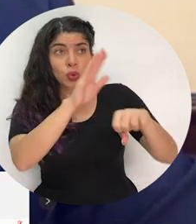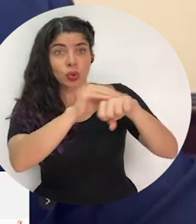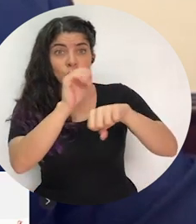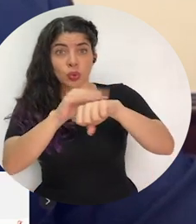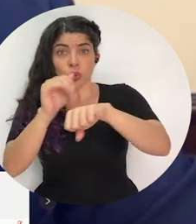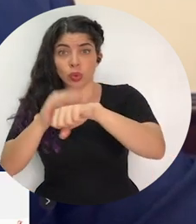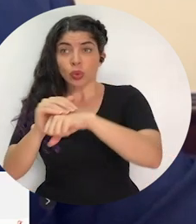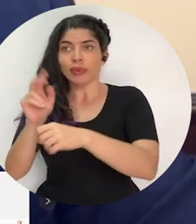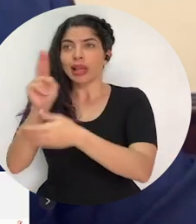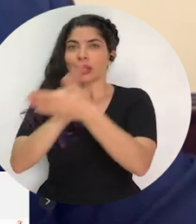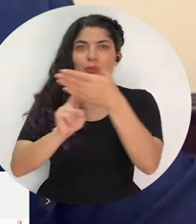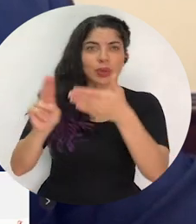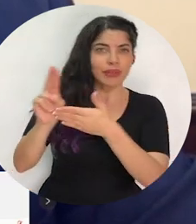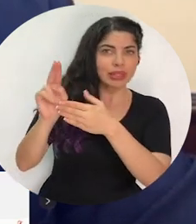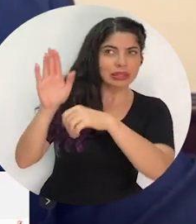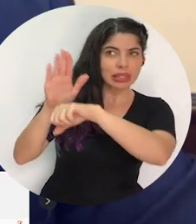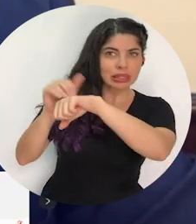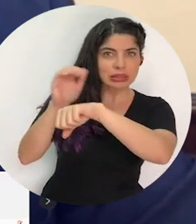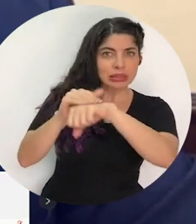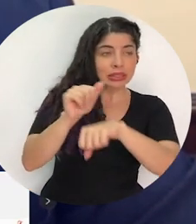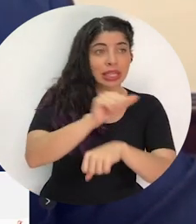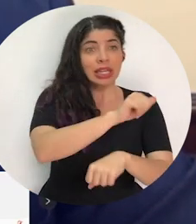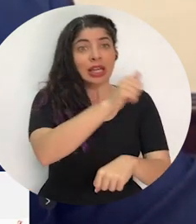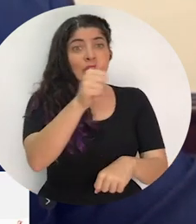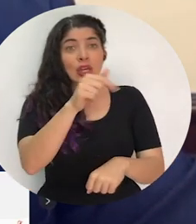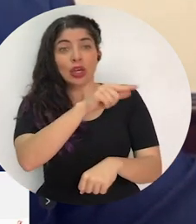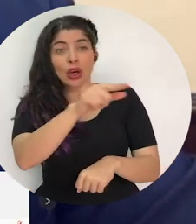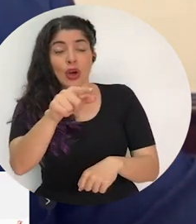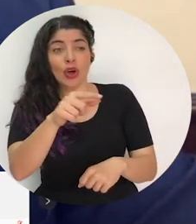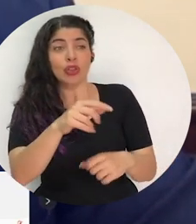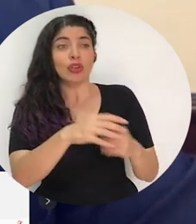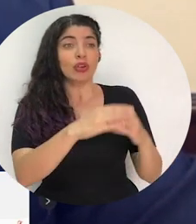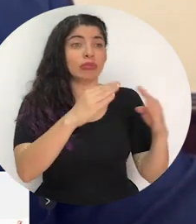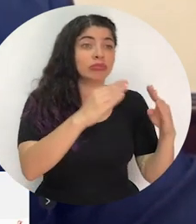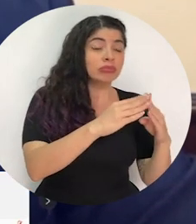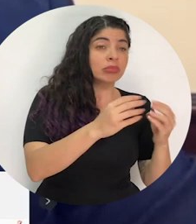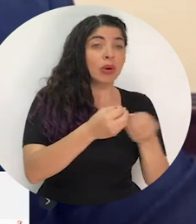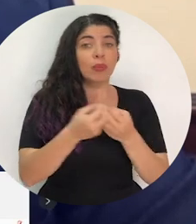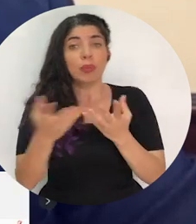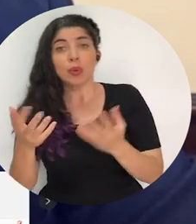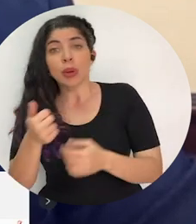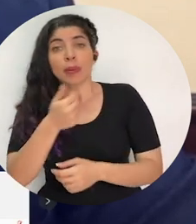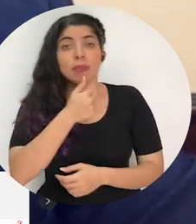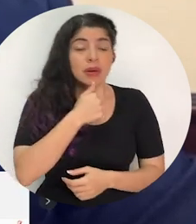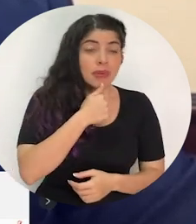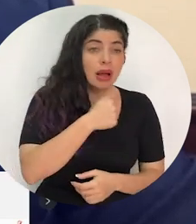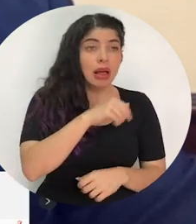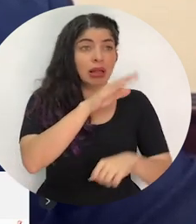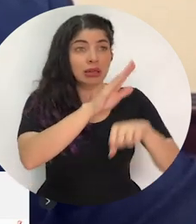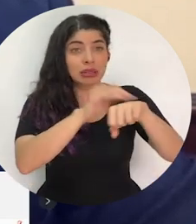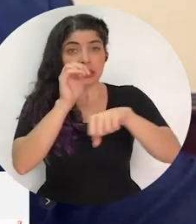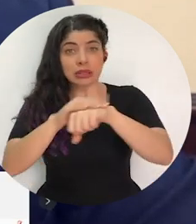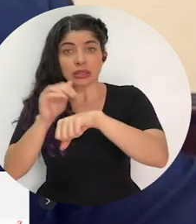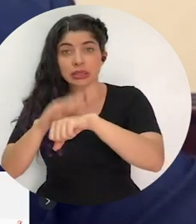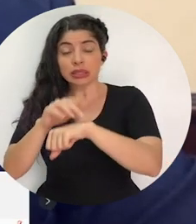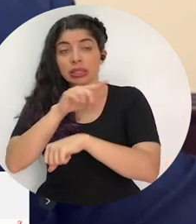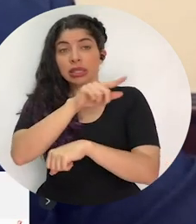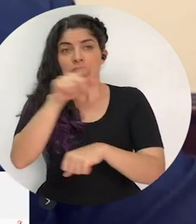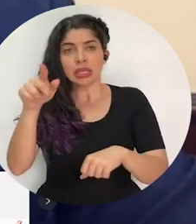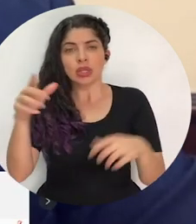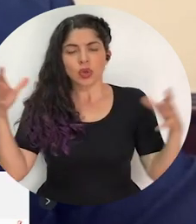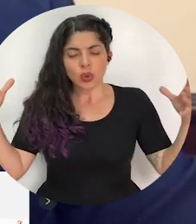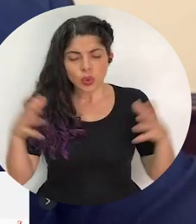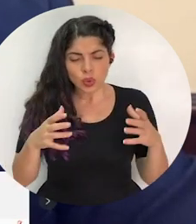leaders, all from the academia and other stakeholders in public and private sector,